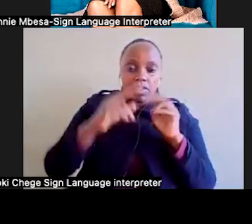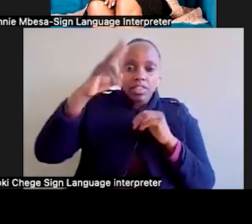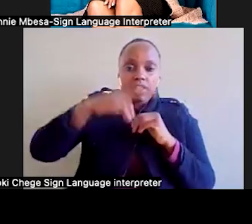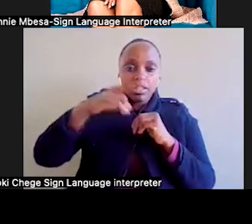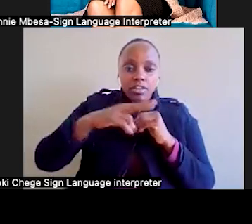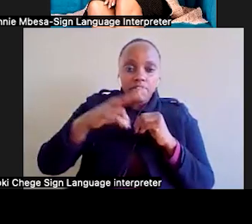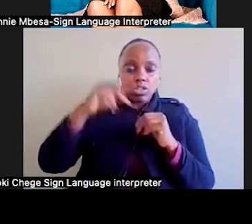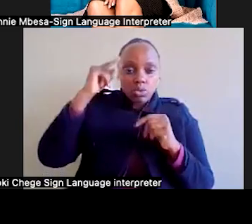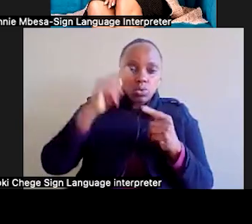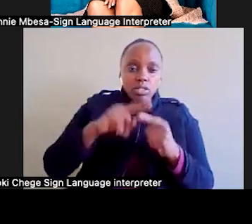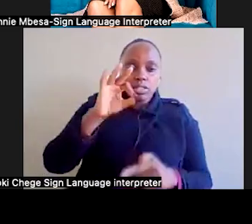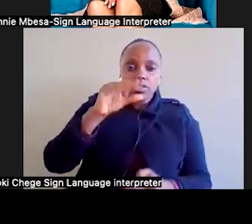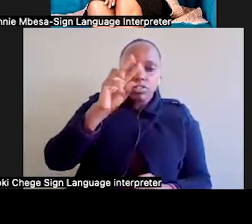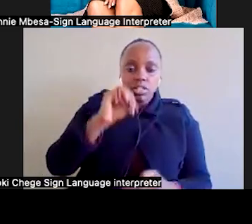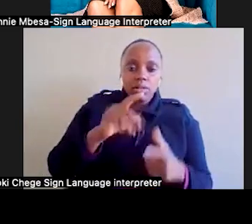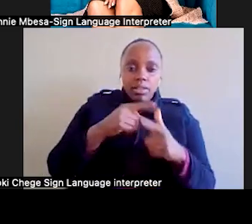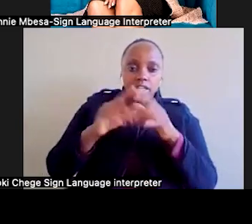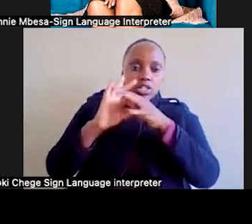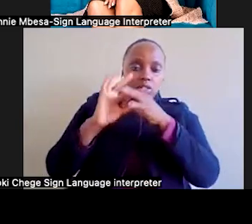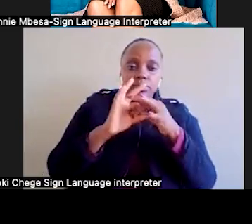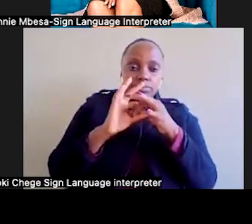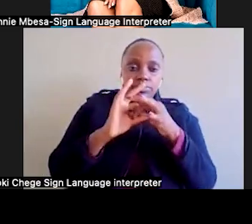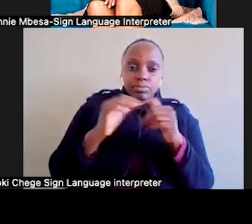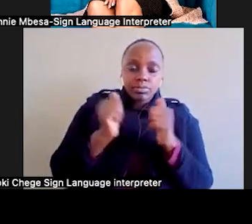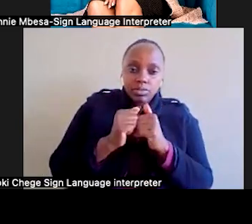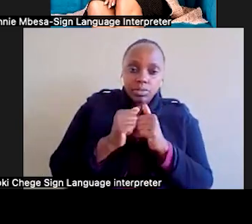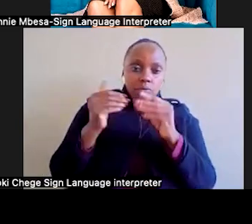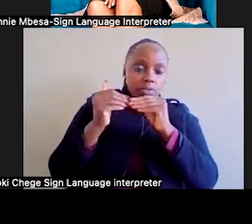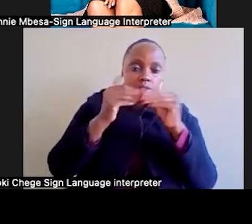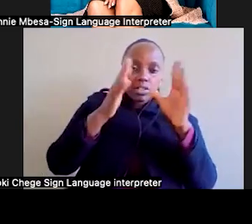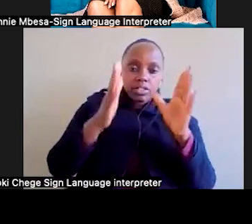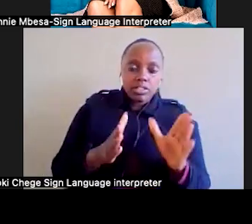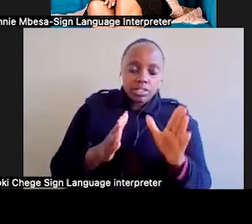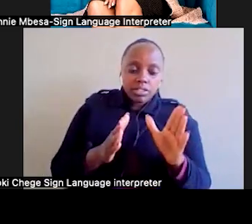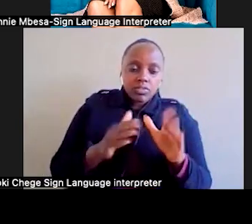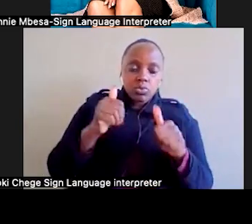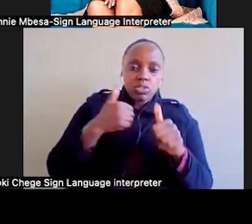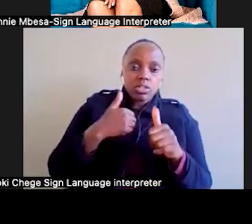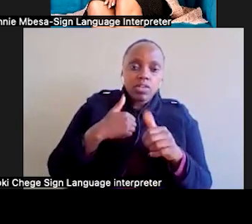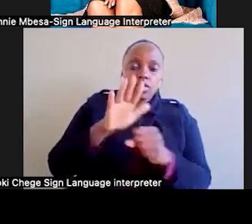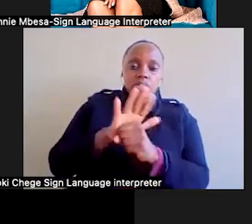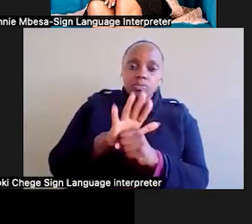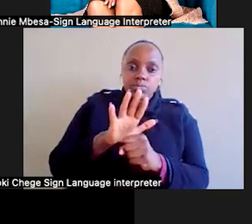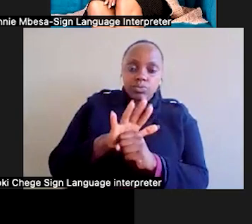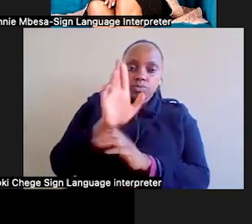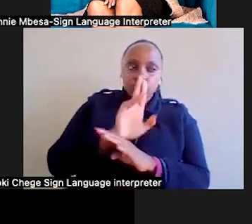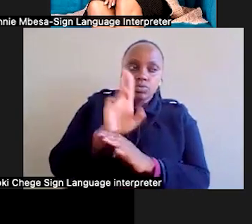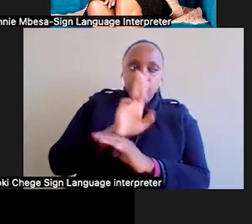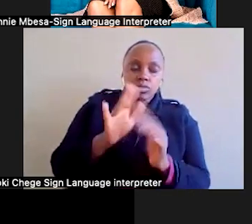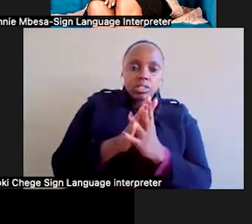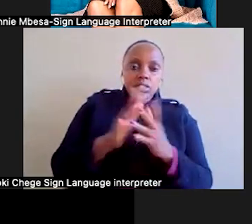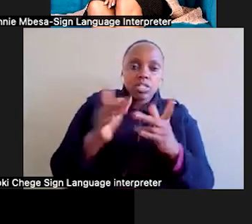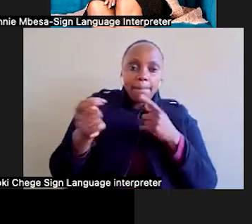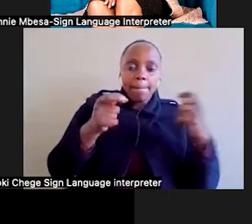FGM. Also, collaboration with religious leaders has helped MolSAF leverage or attract